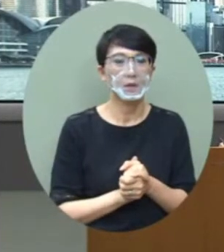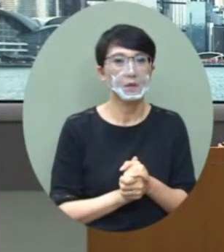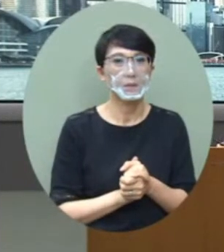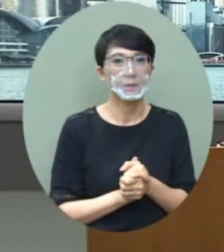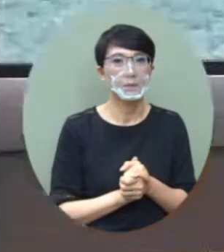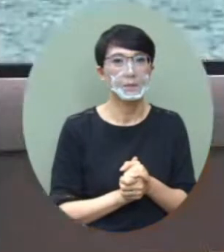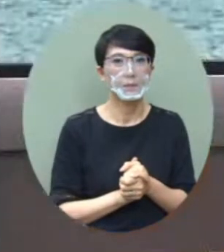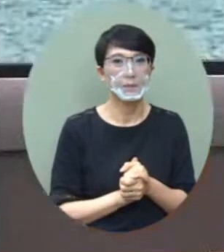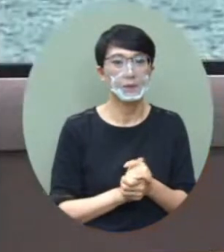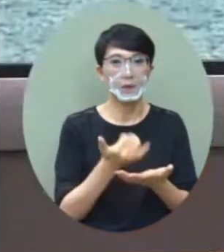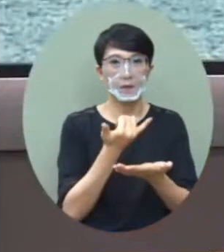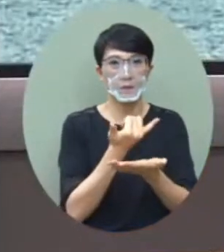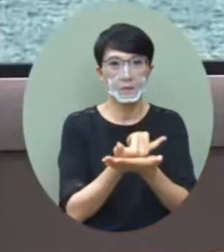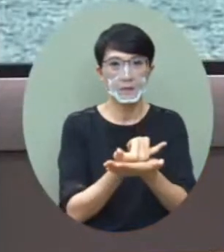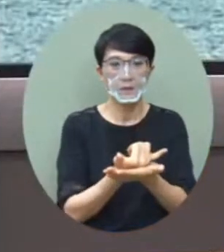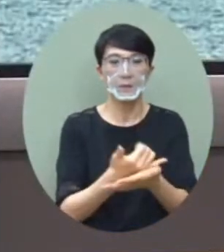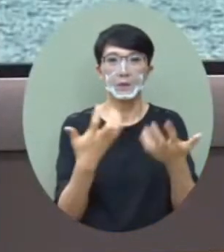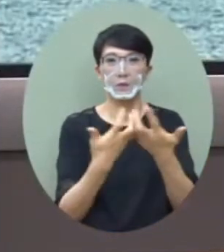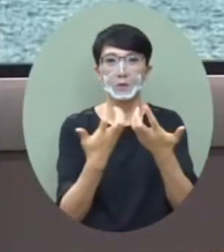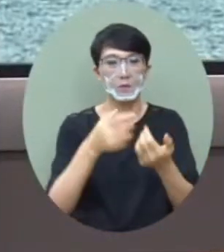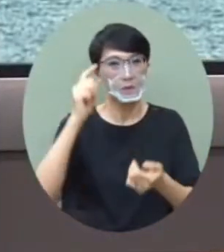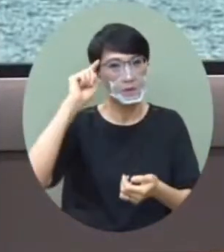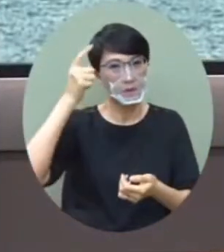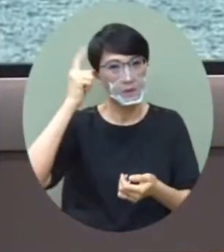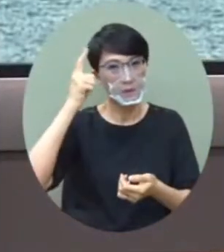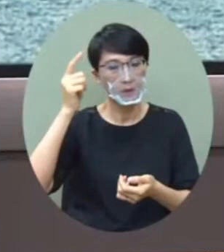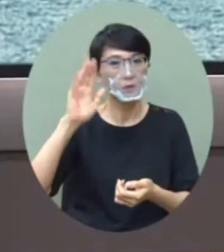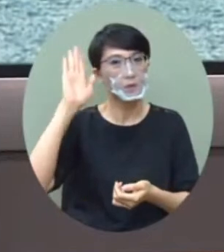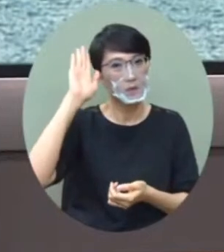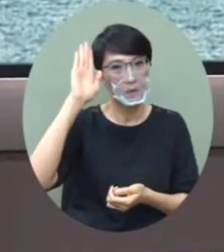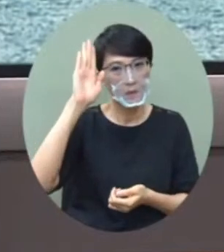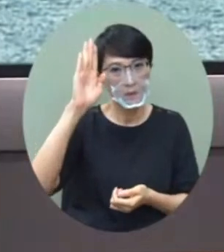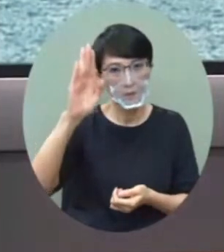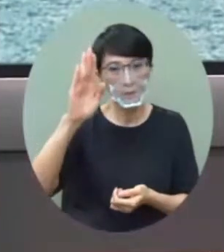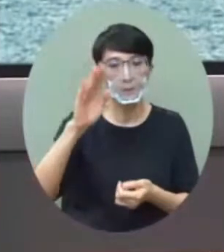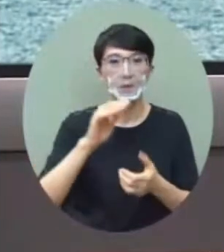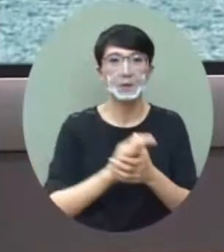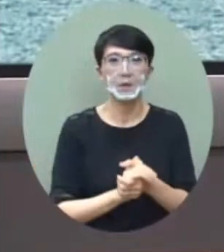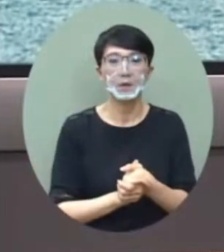of Chinese proprietary medicine and individual cases. Now,